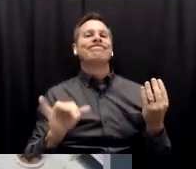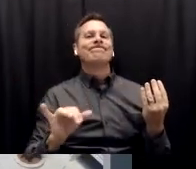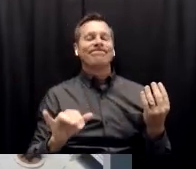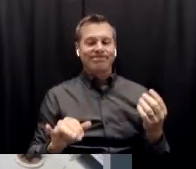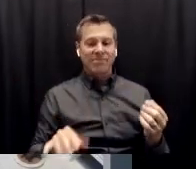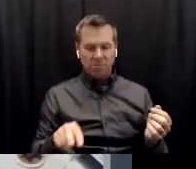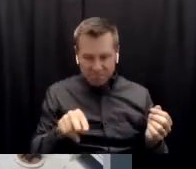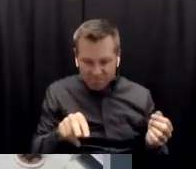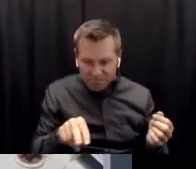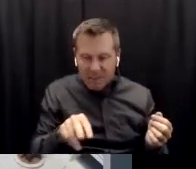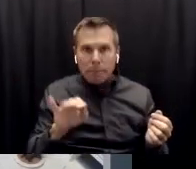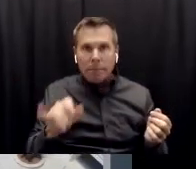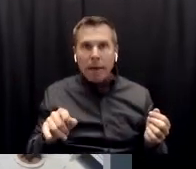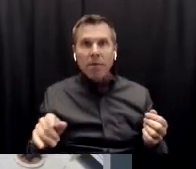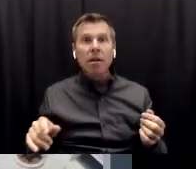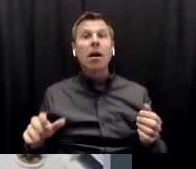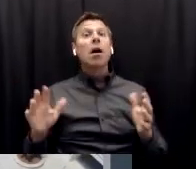if possible, bring your